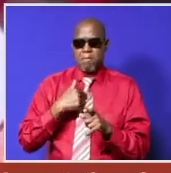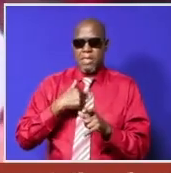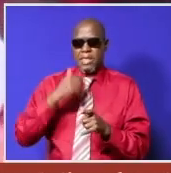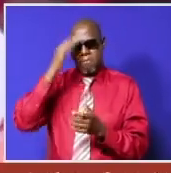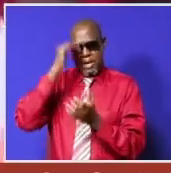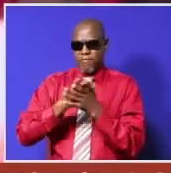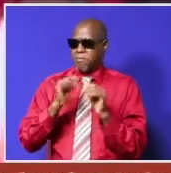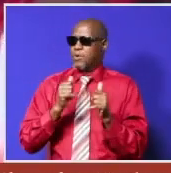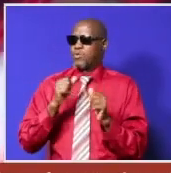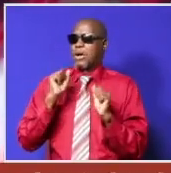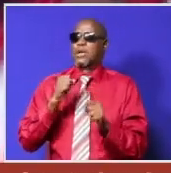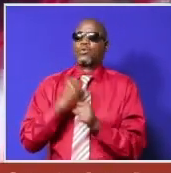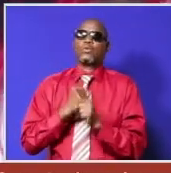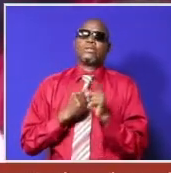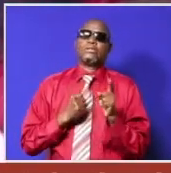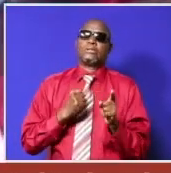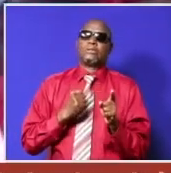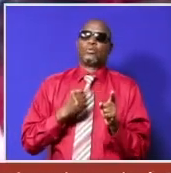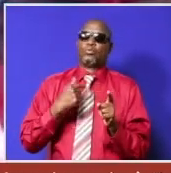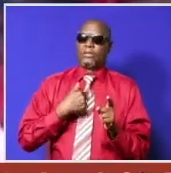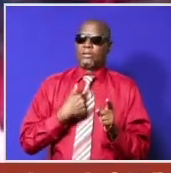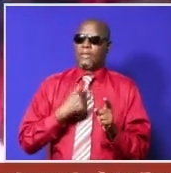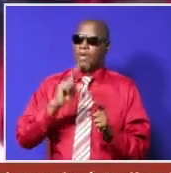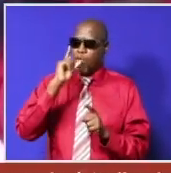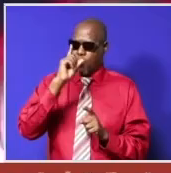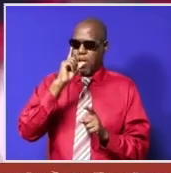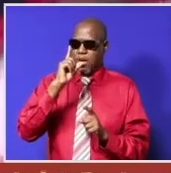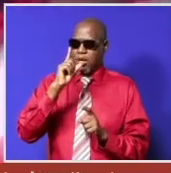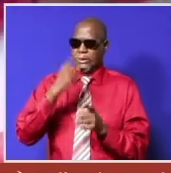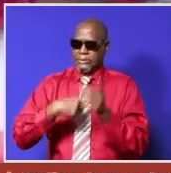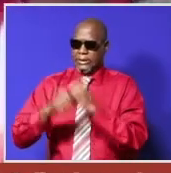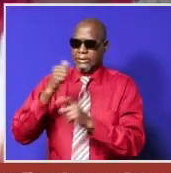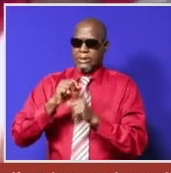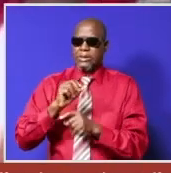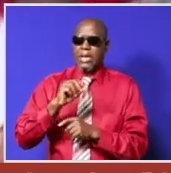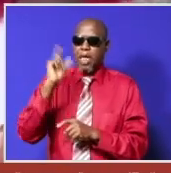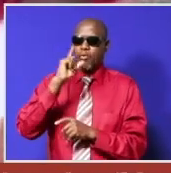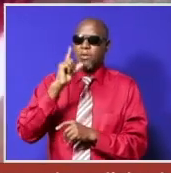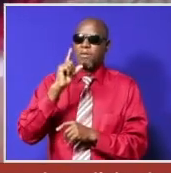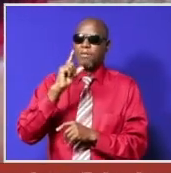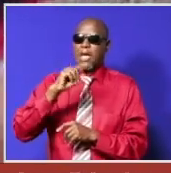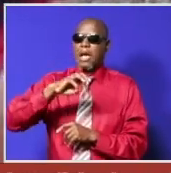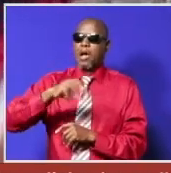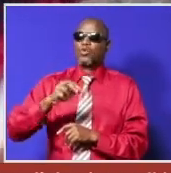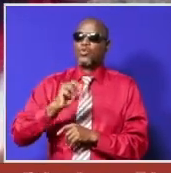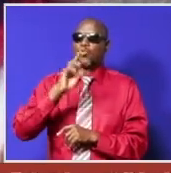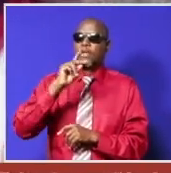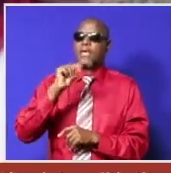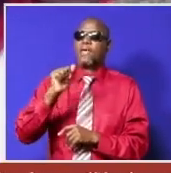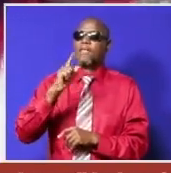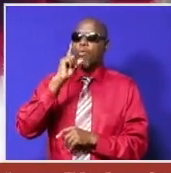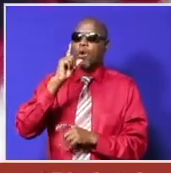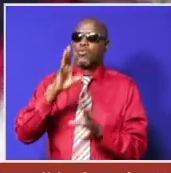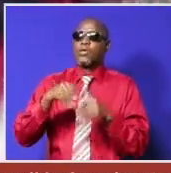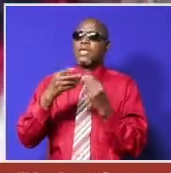me. I'm the one who sold Kenya Kwanza, UDA, in Nairobi County. I'm the one who gave them a platform.